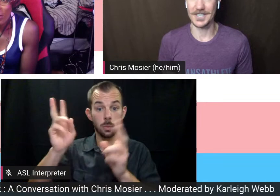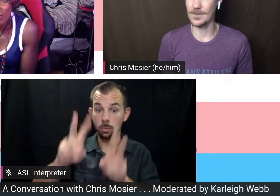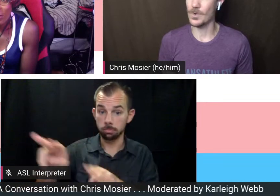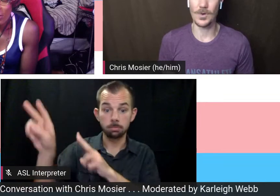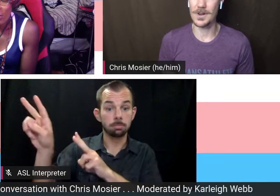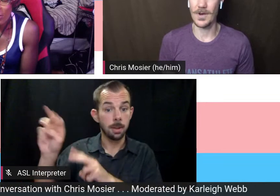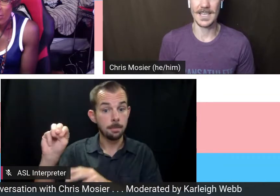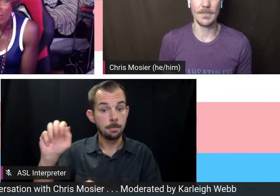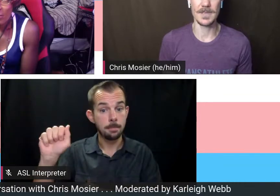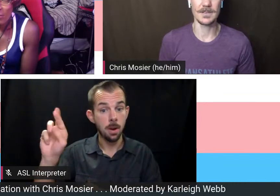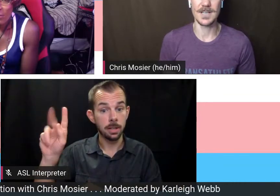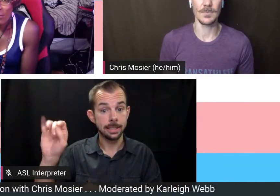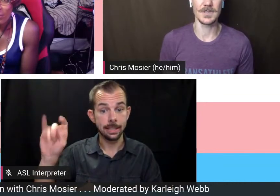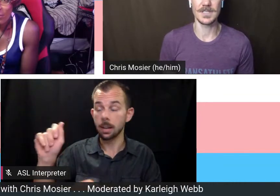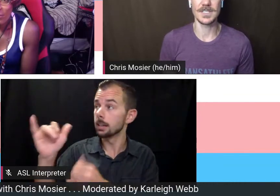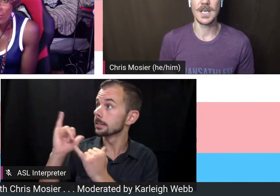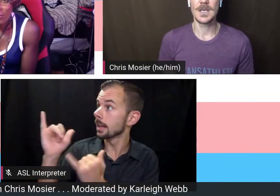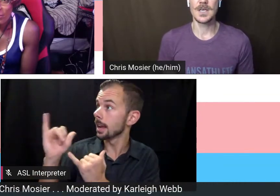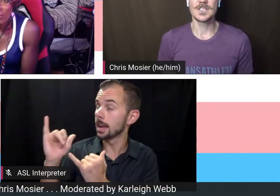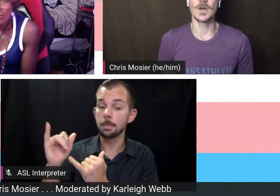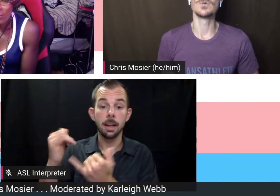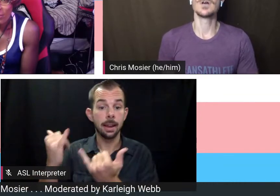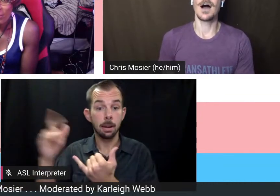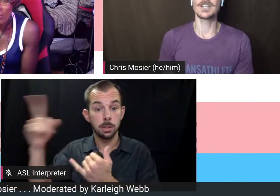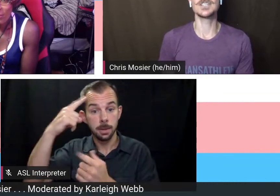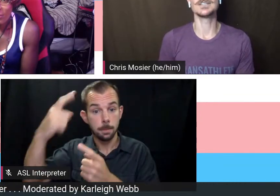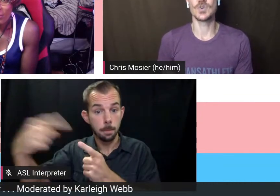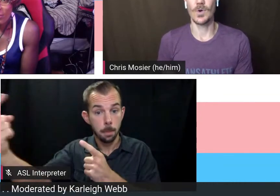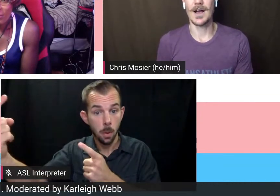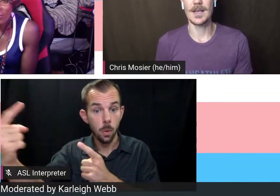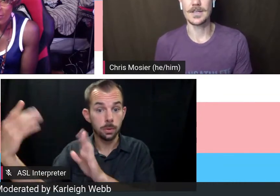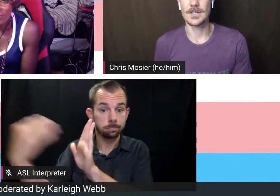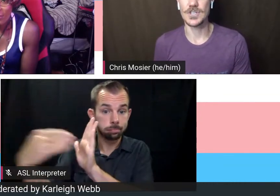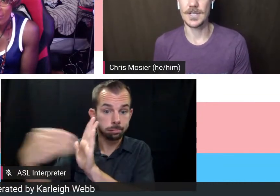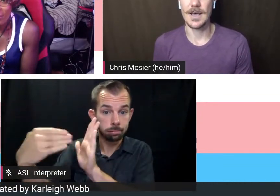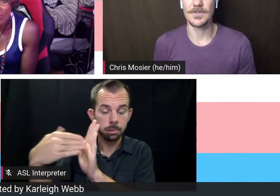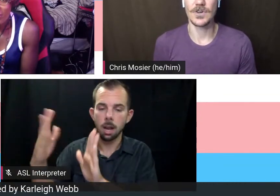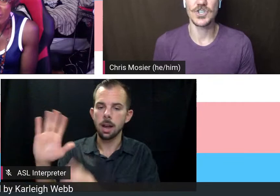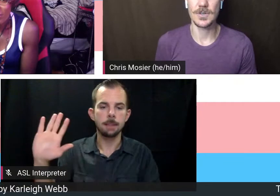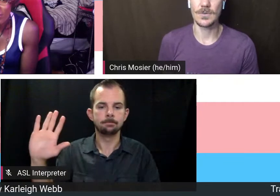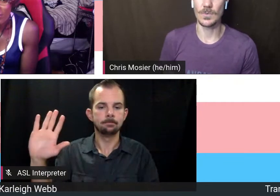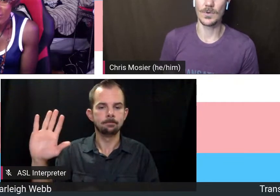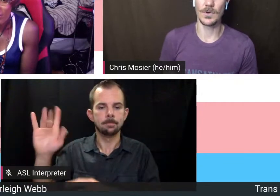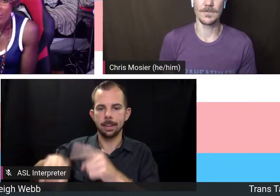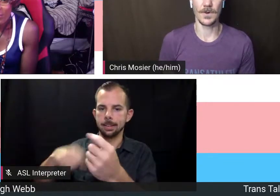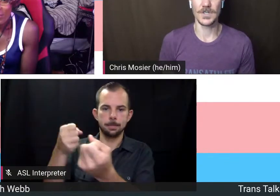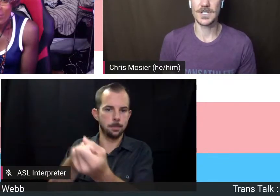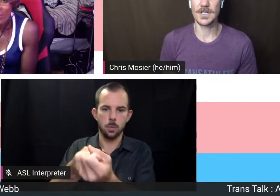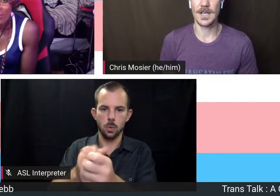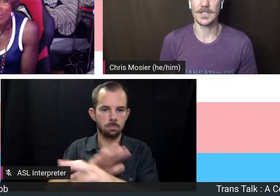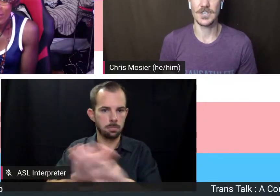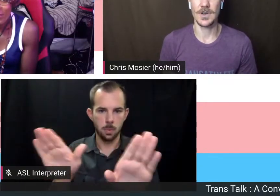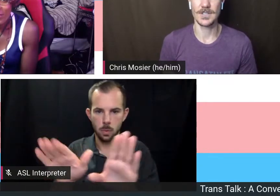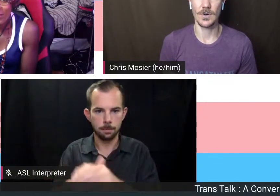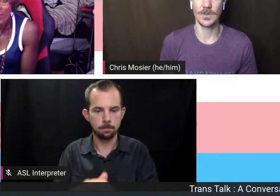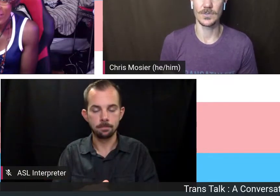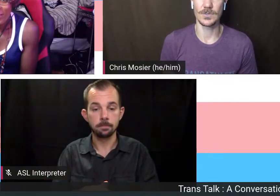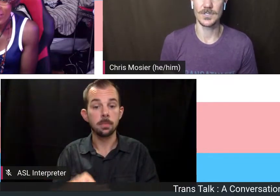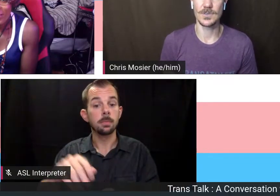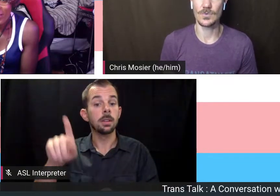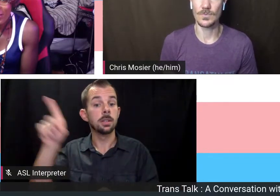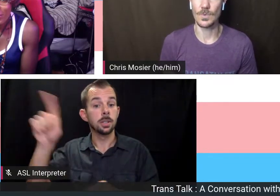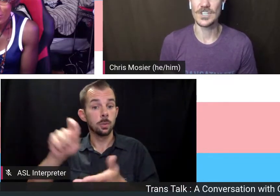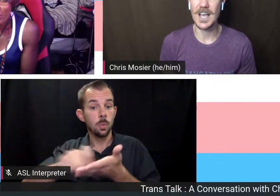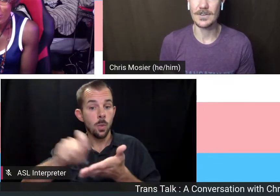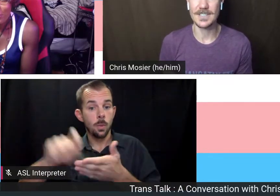position where it's like, whoa, no, I can't be down with this. So I did try initially after she wrote her first anti-trans